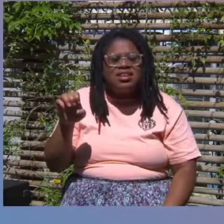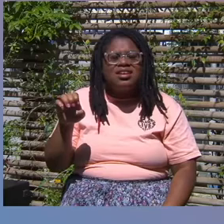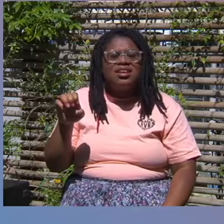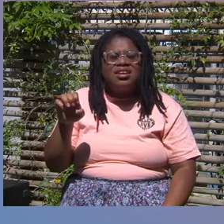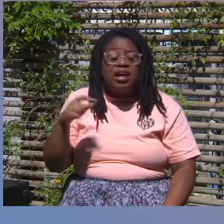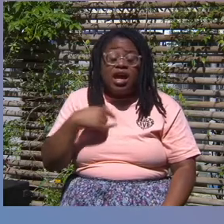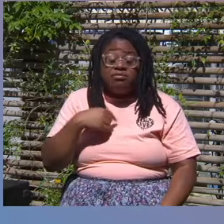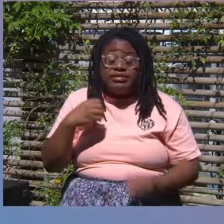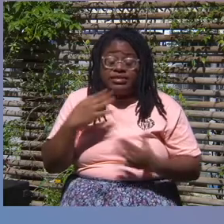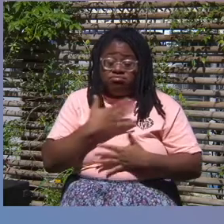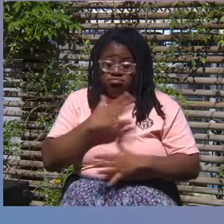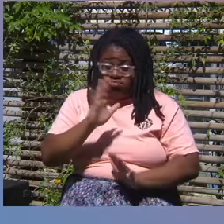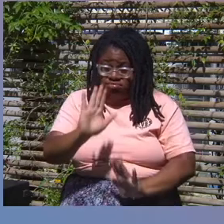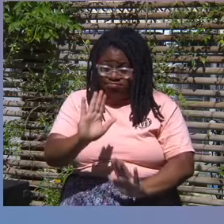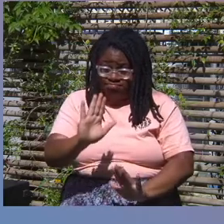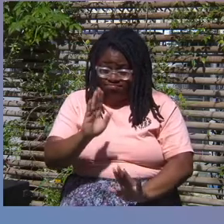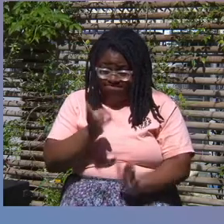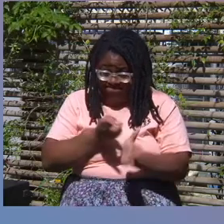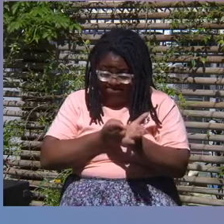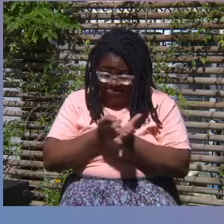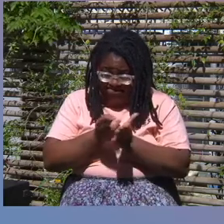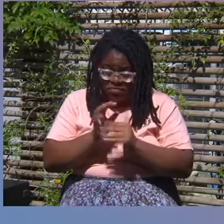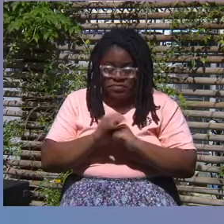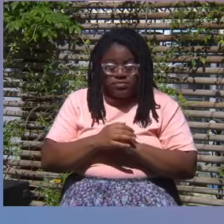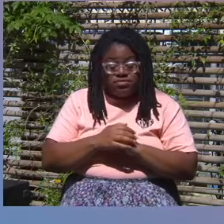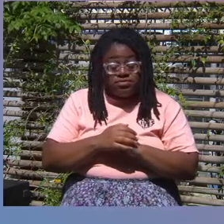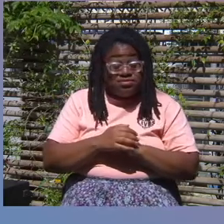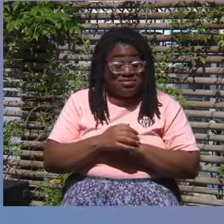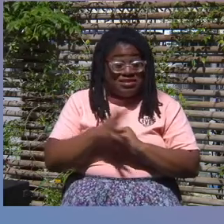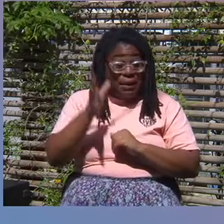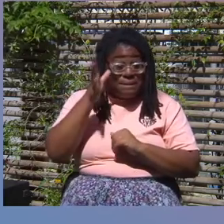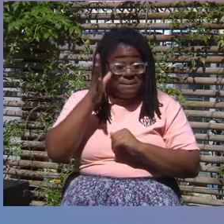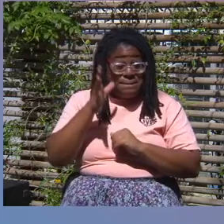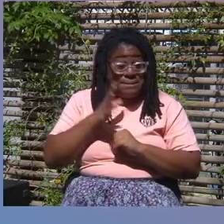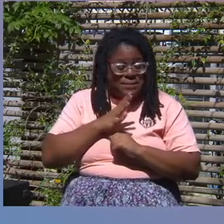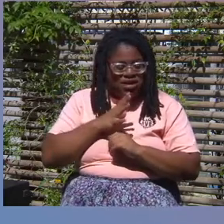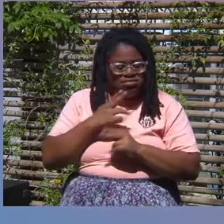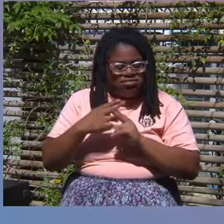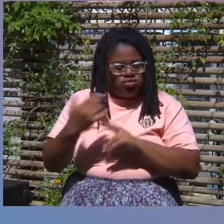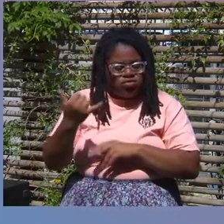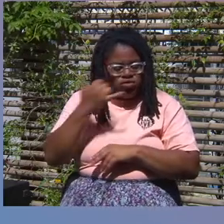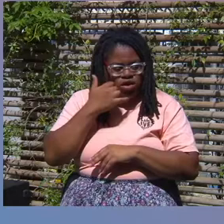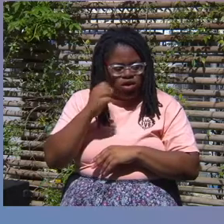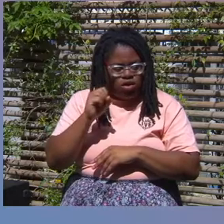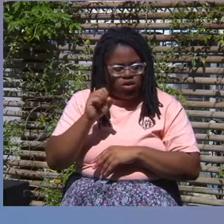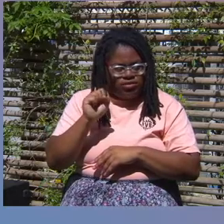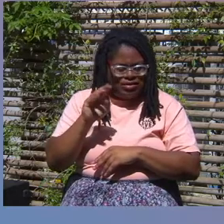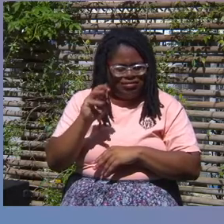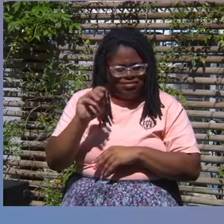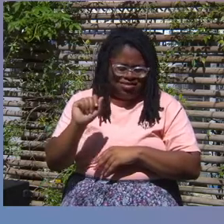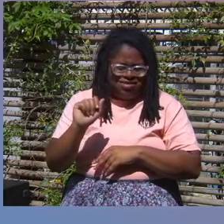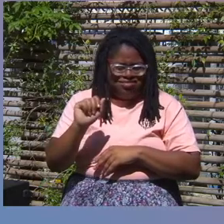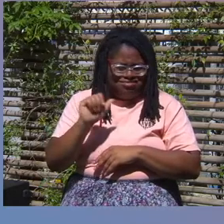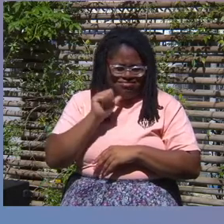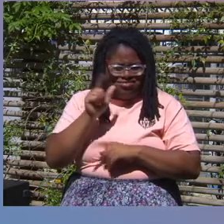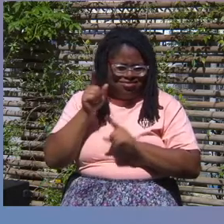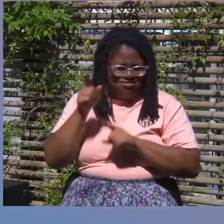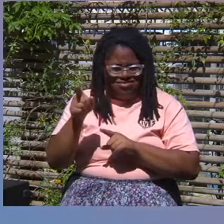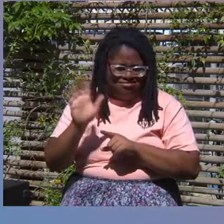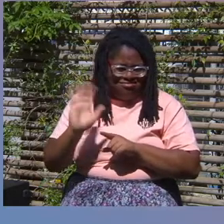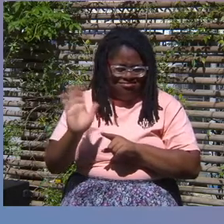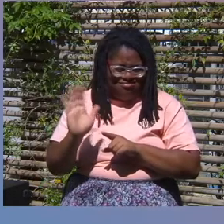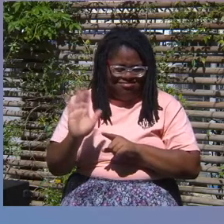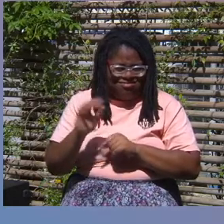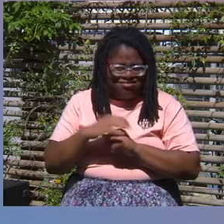actually scared to go at first. I'm be honest. There's a man named Osama kept calling. I'm like, hell, I'm not going nowhere with nobody named Osama, no.